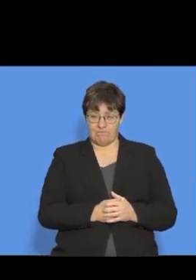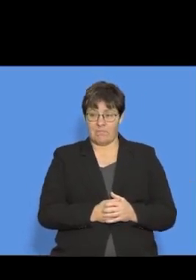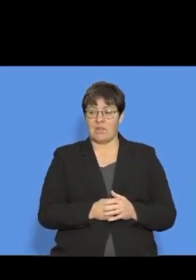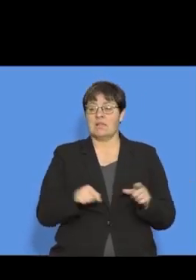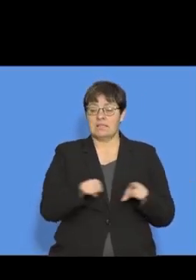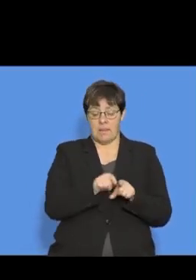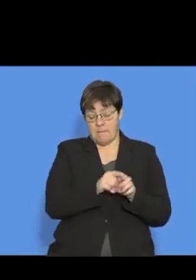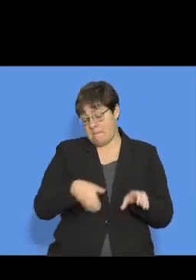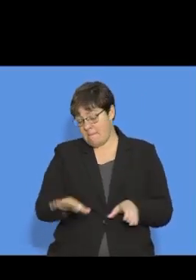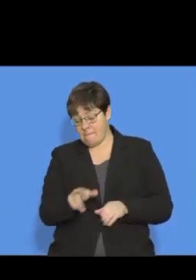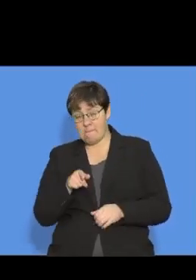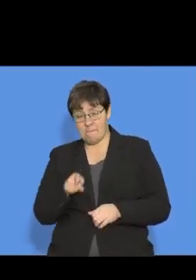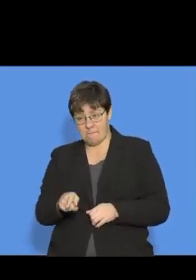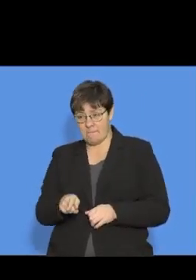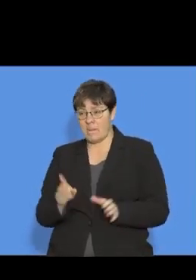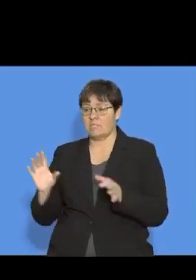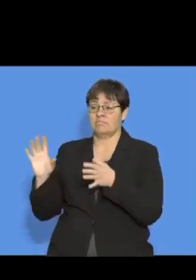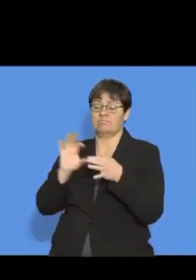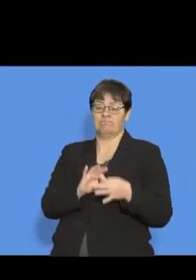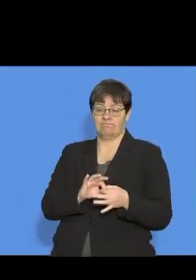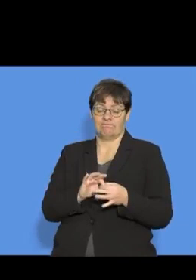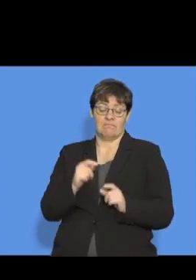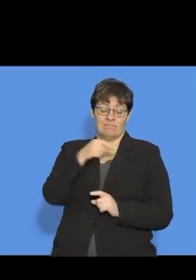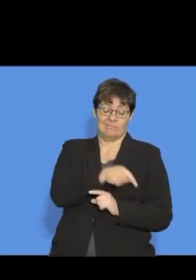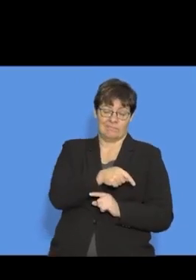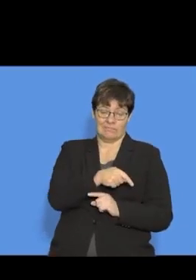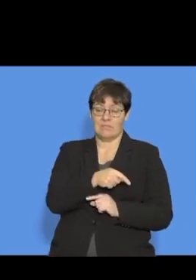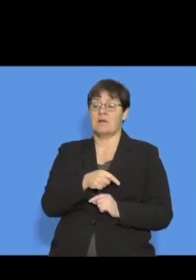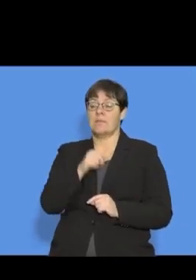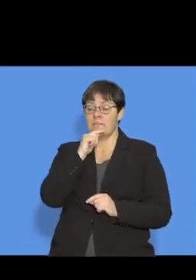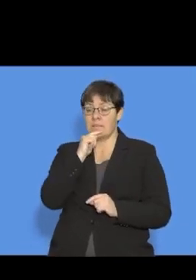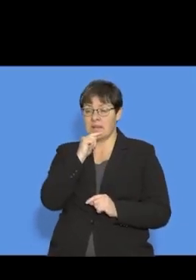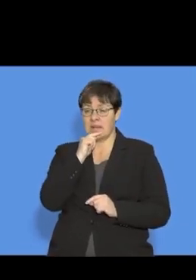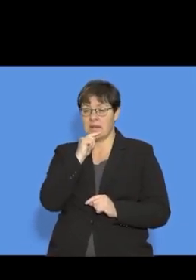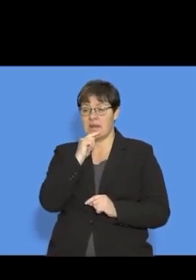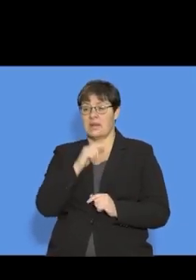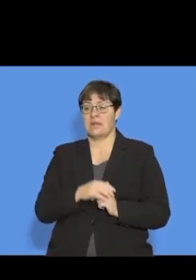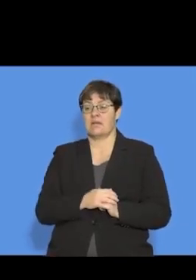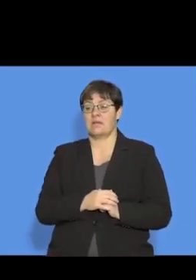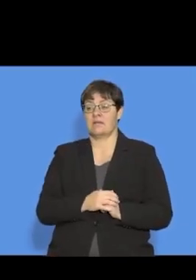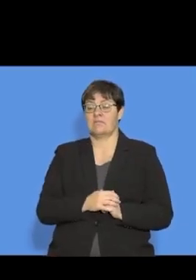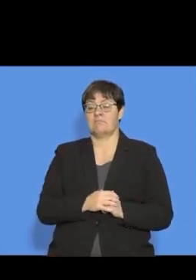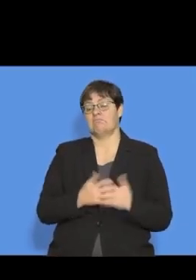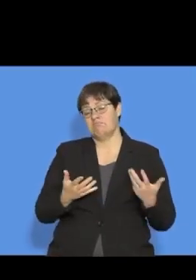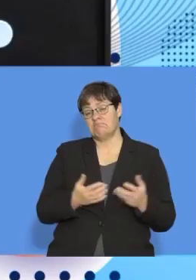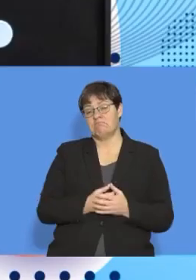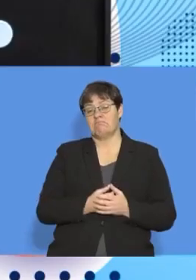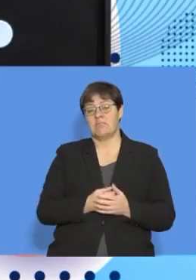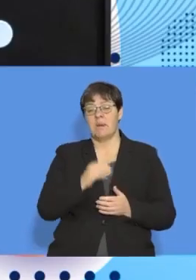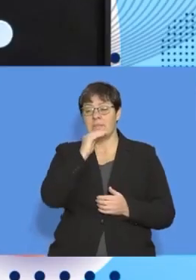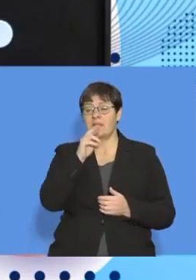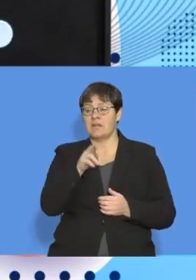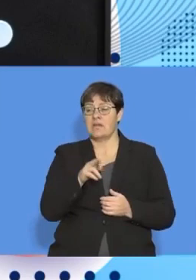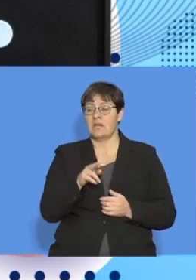also have organs that are associated with the alimentary canal called accessory organs. So accessory would essentially refer